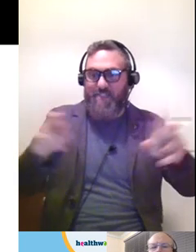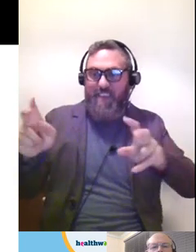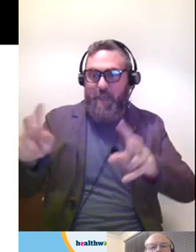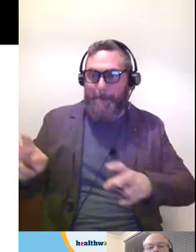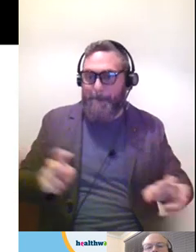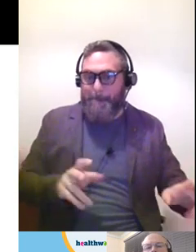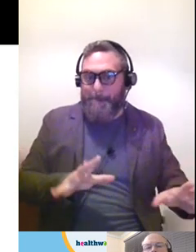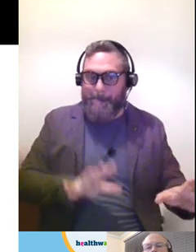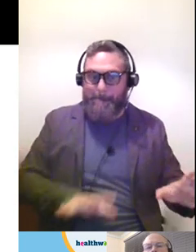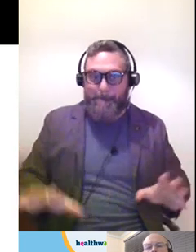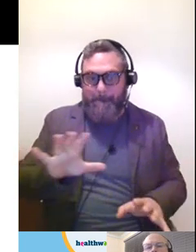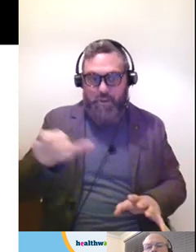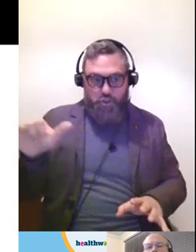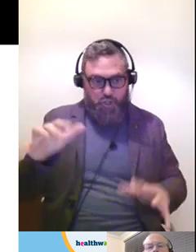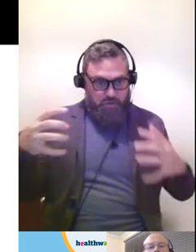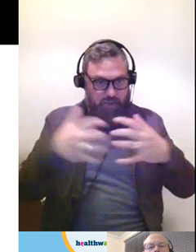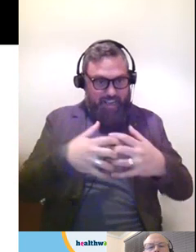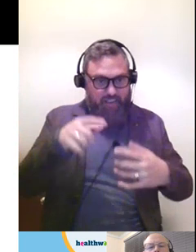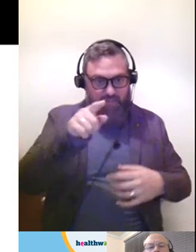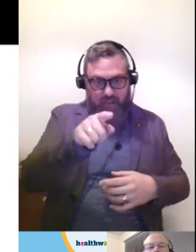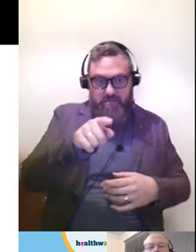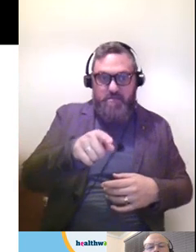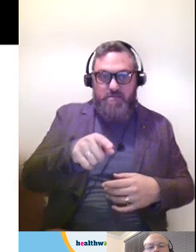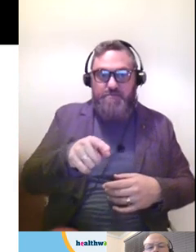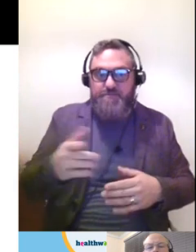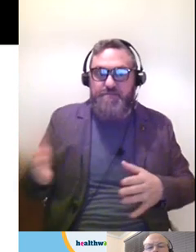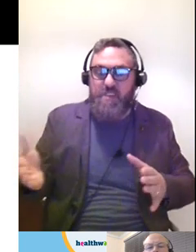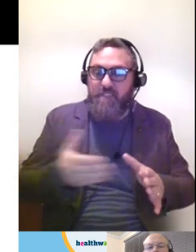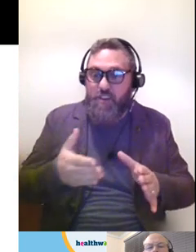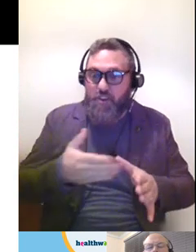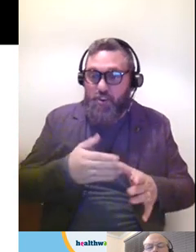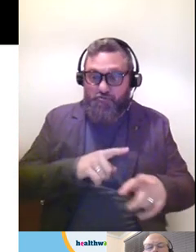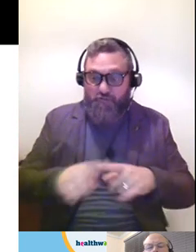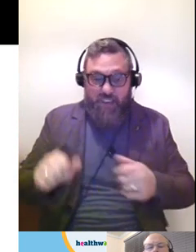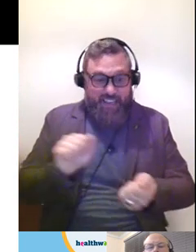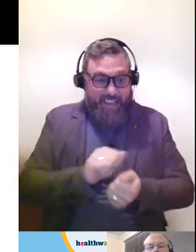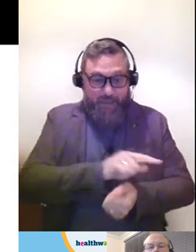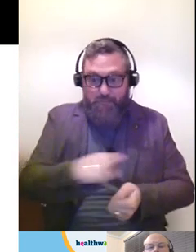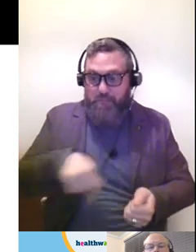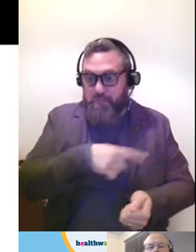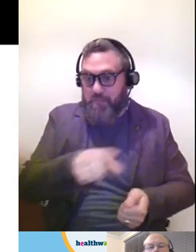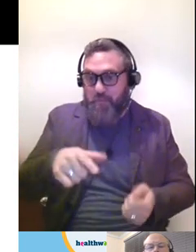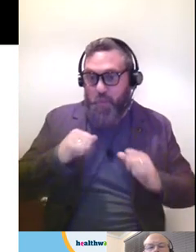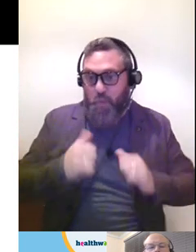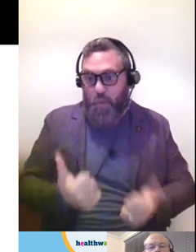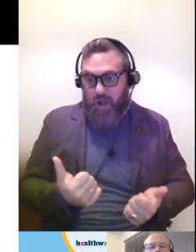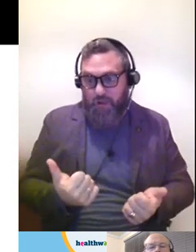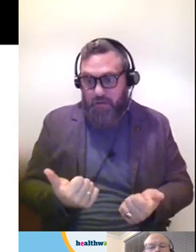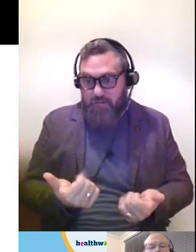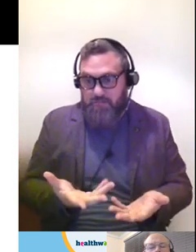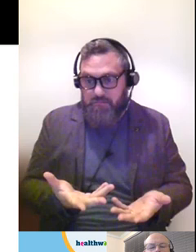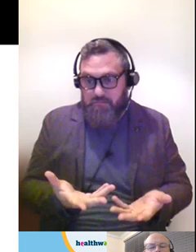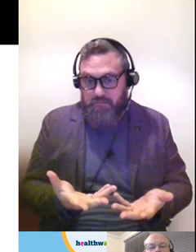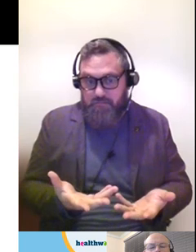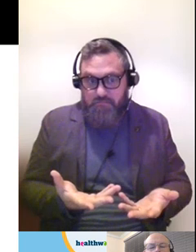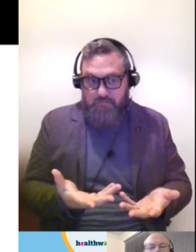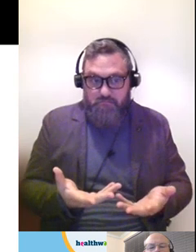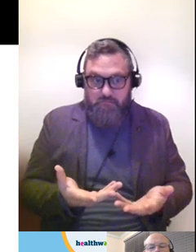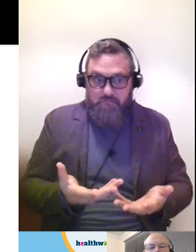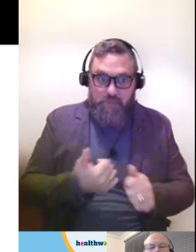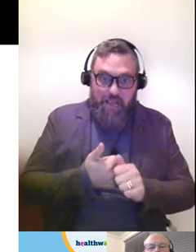document. The first of those is about trying to keep people well. So trying to help people